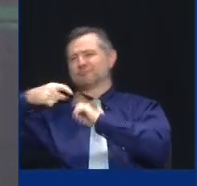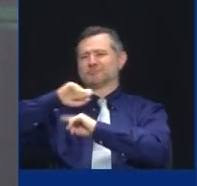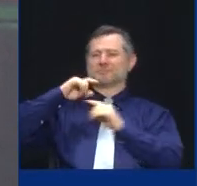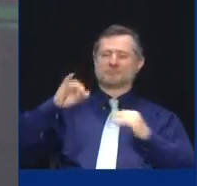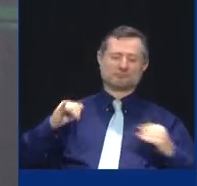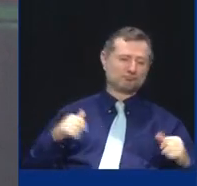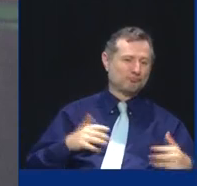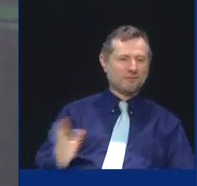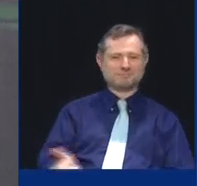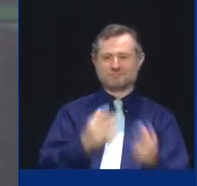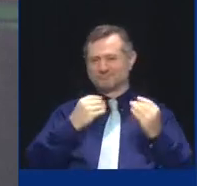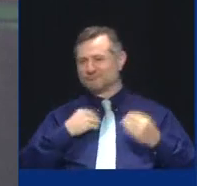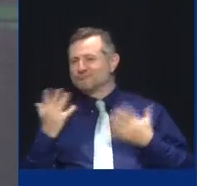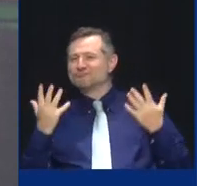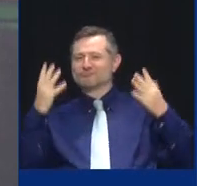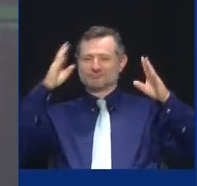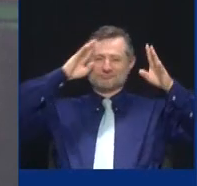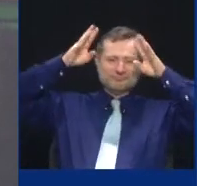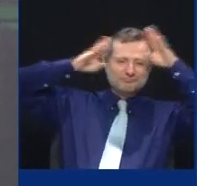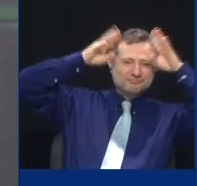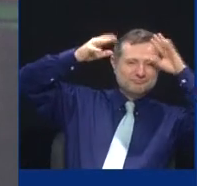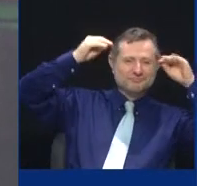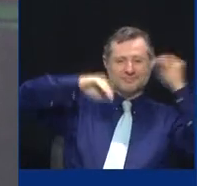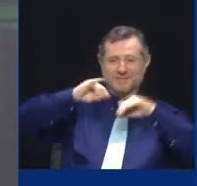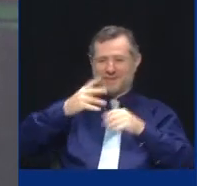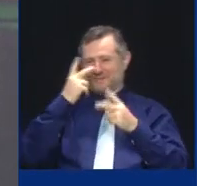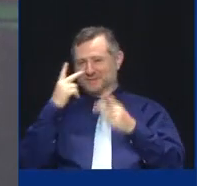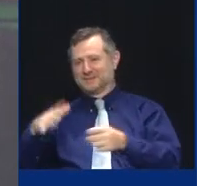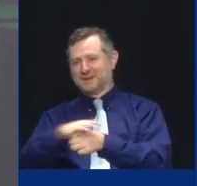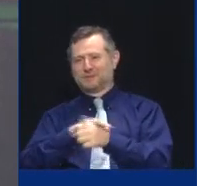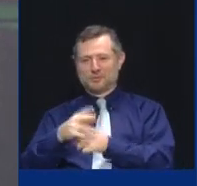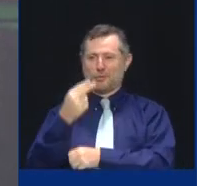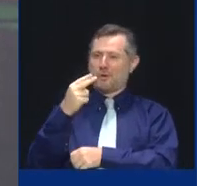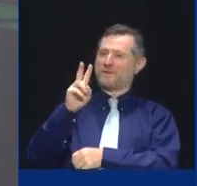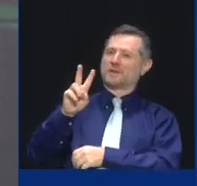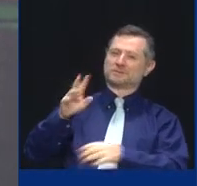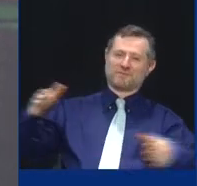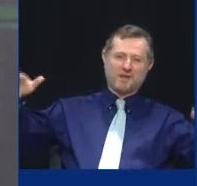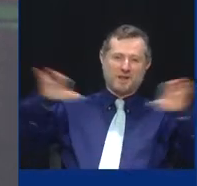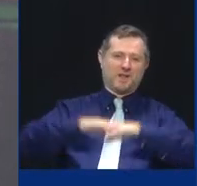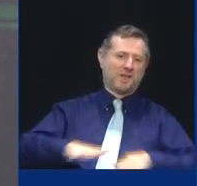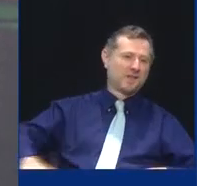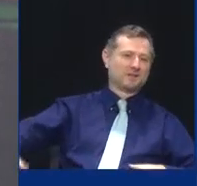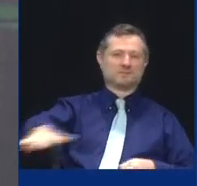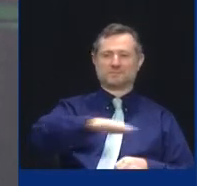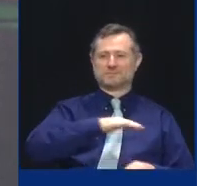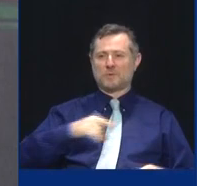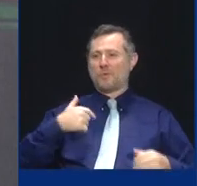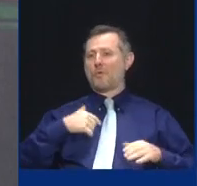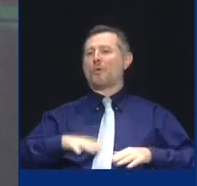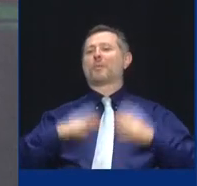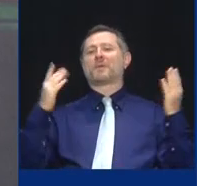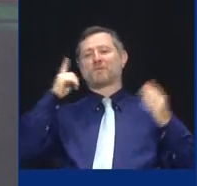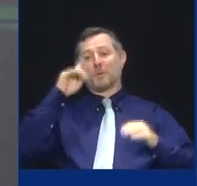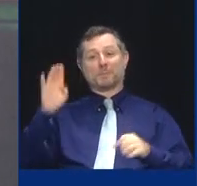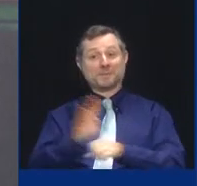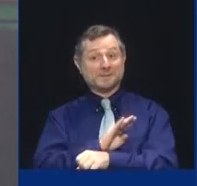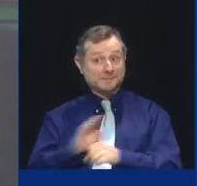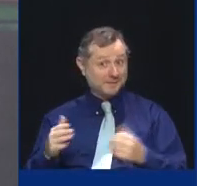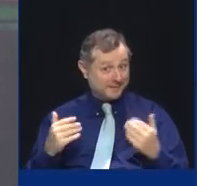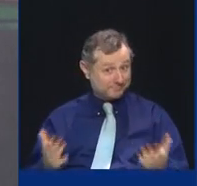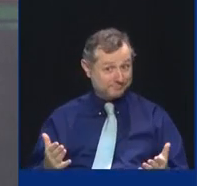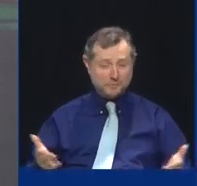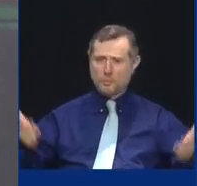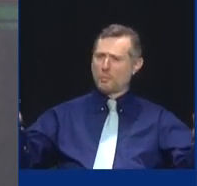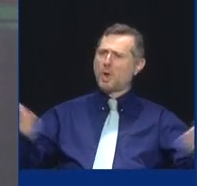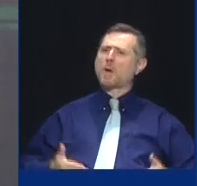energies flow, visit the Hudson Valley while you're here. The doors are open. We welcome you.